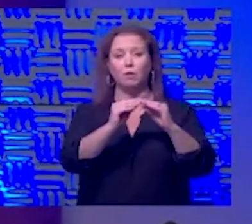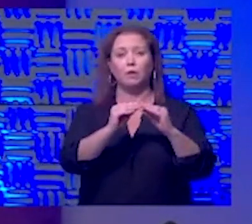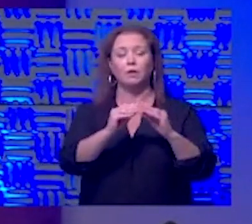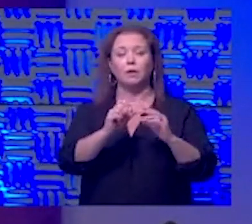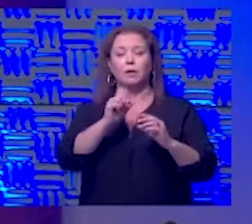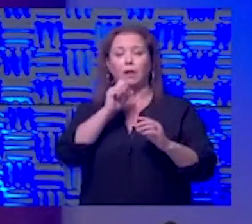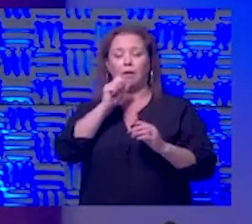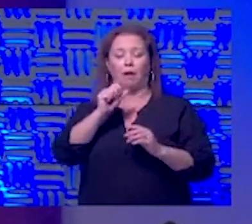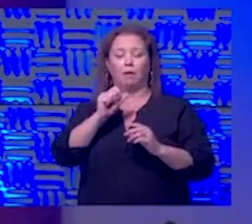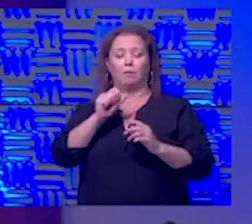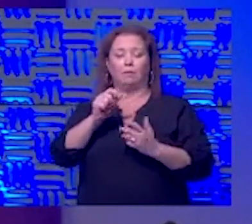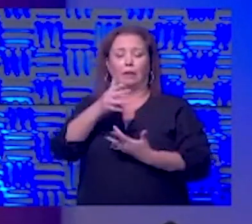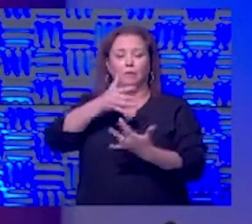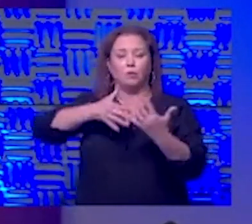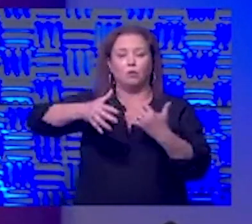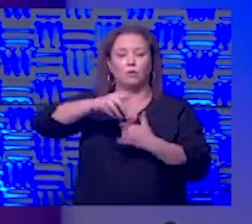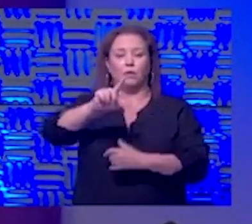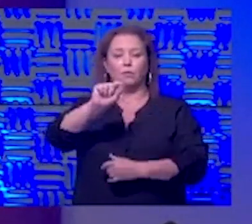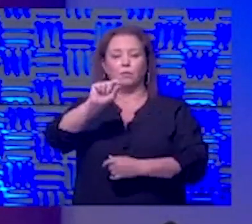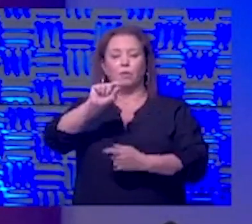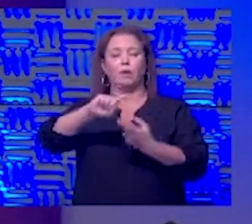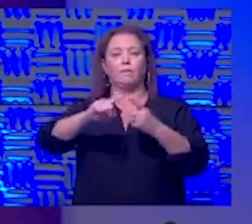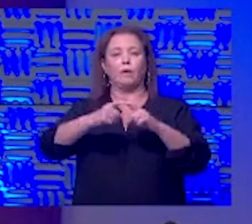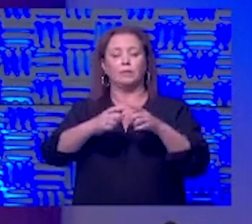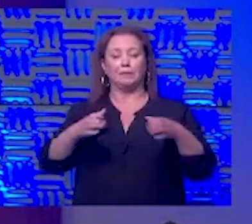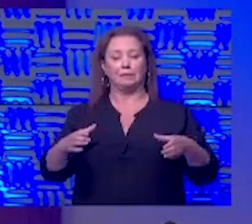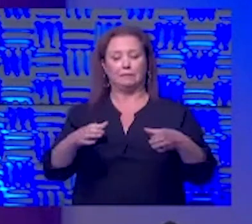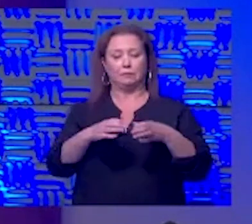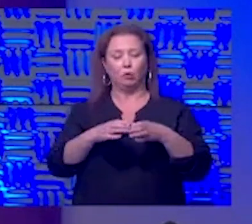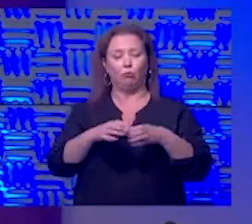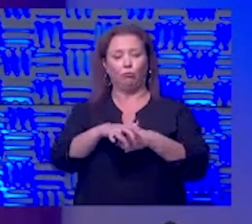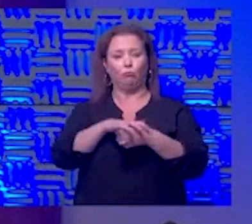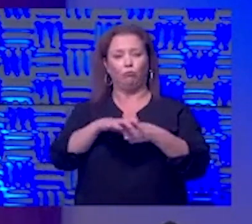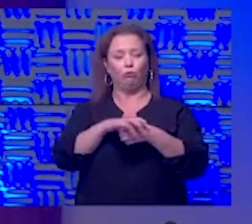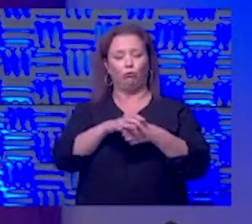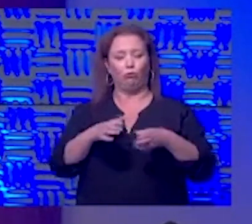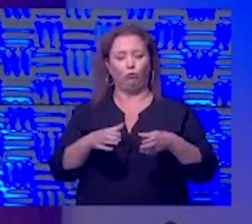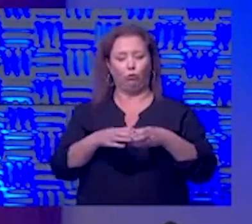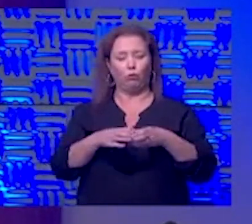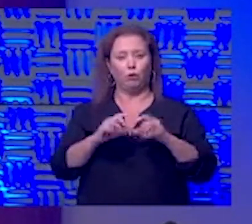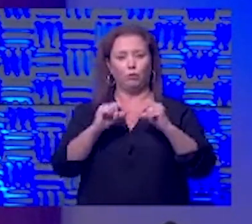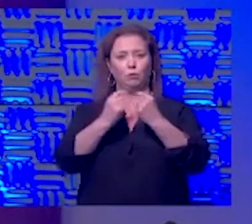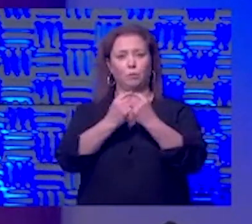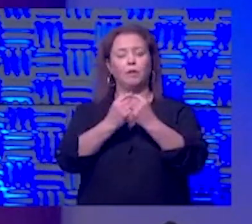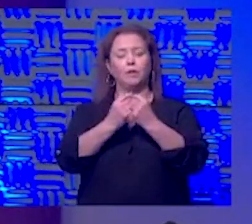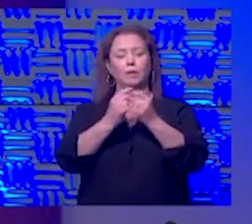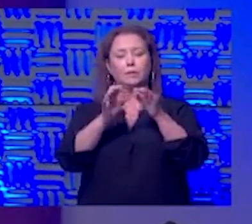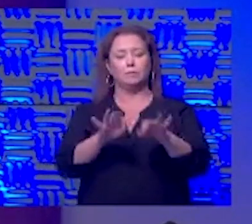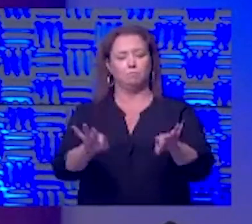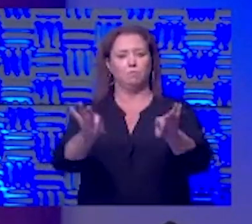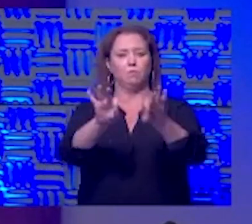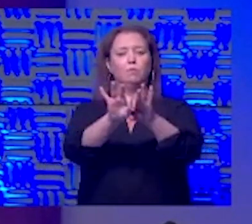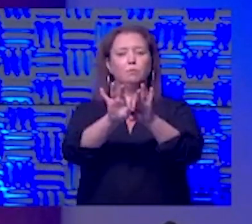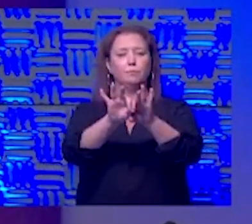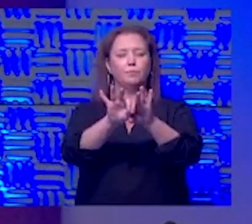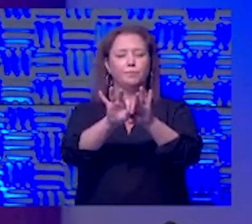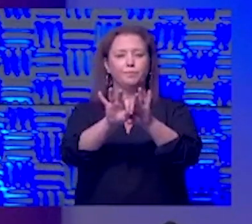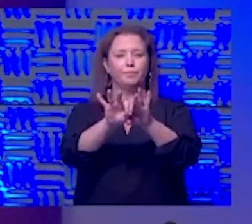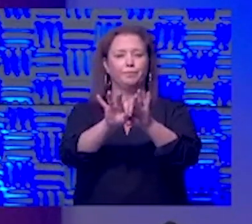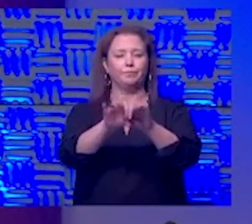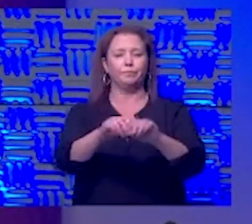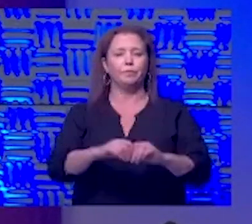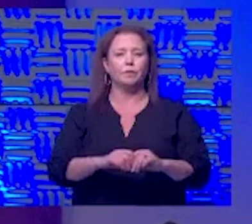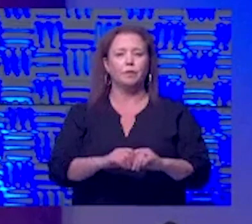time with 20 friends, but keeping that circle Right. small, Really small. is really important for a period, because nobody wants